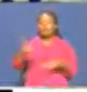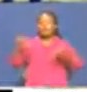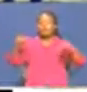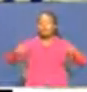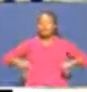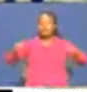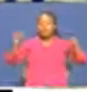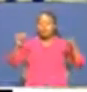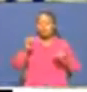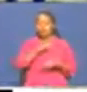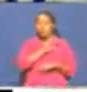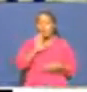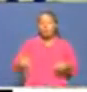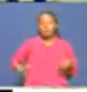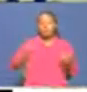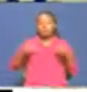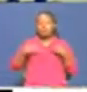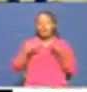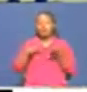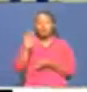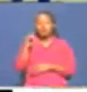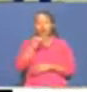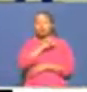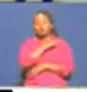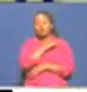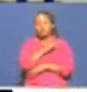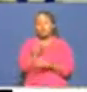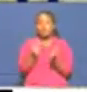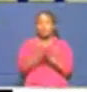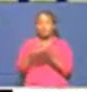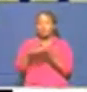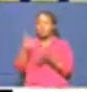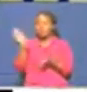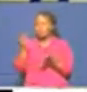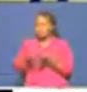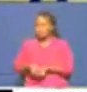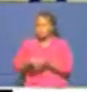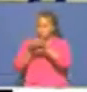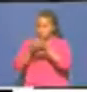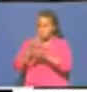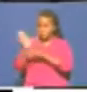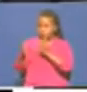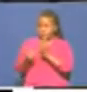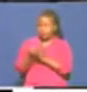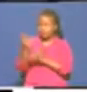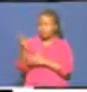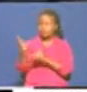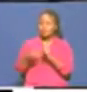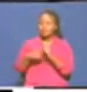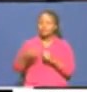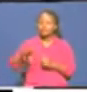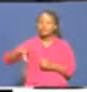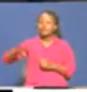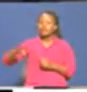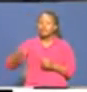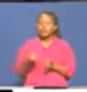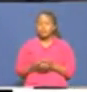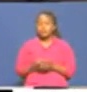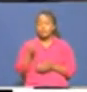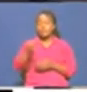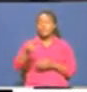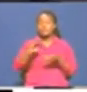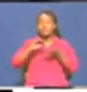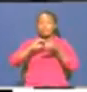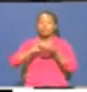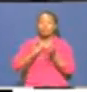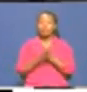training clinics in addition to launching volleyball circuit in all the 47 counties. The Volleyball Federation and on my own